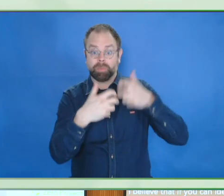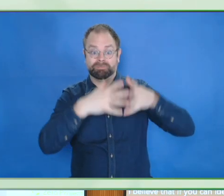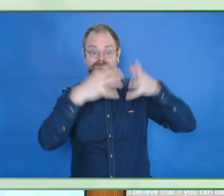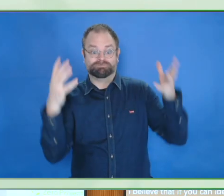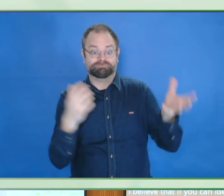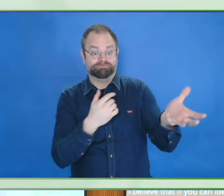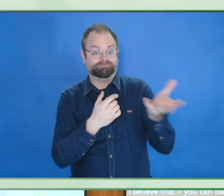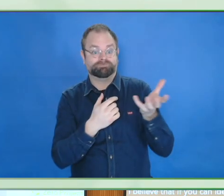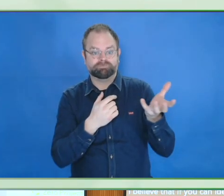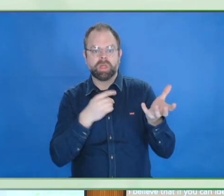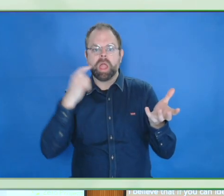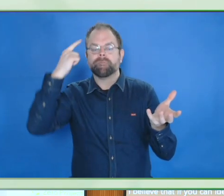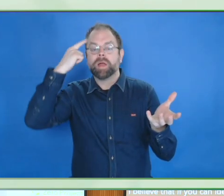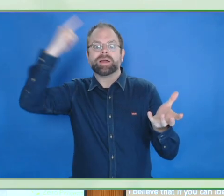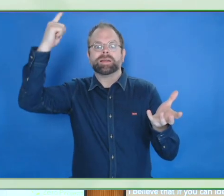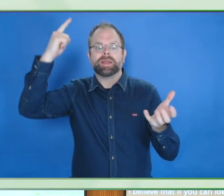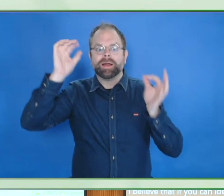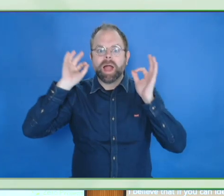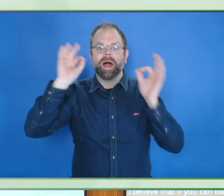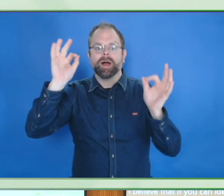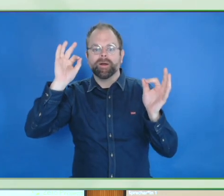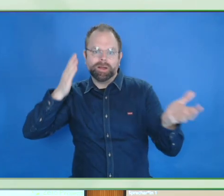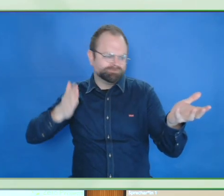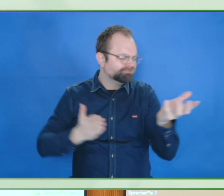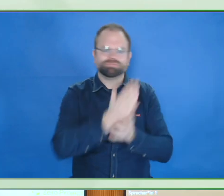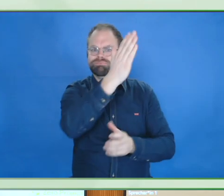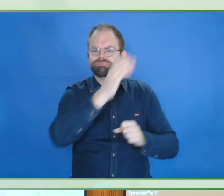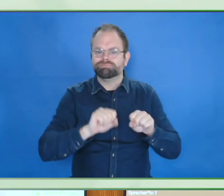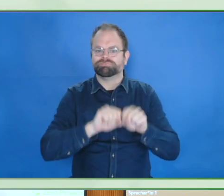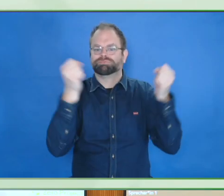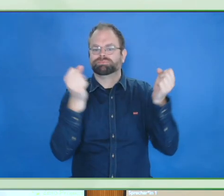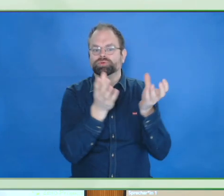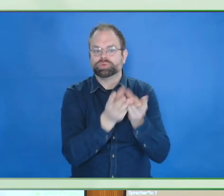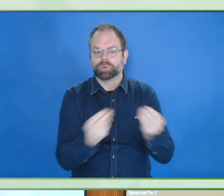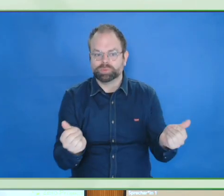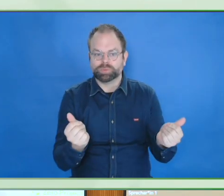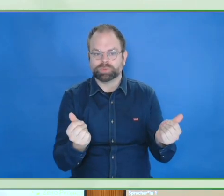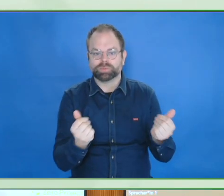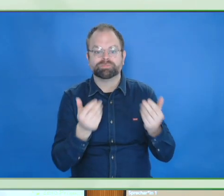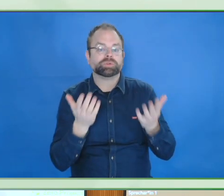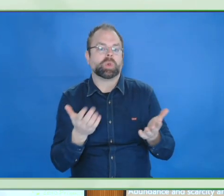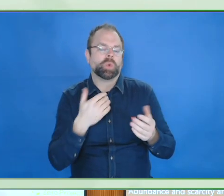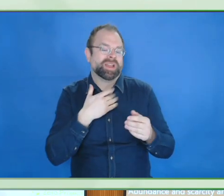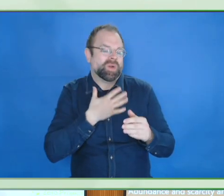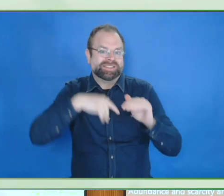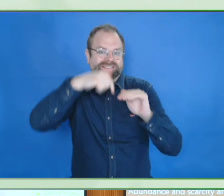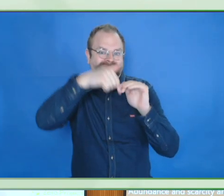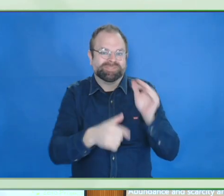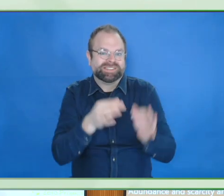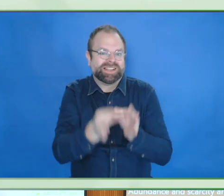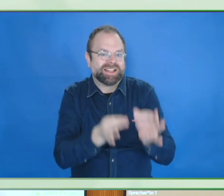big supply, abundance and scarcity, and build the platform that brings them together, you'll be able to